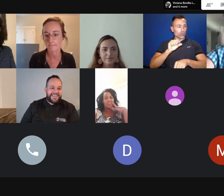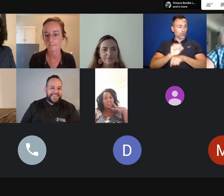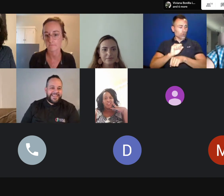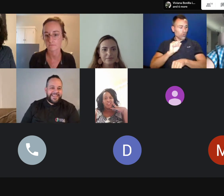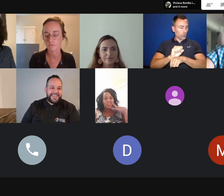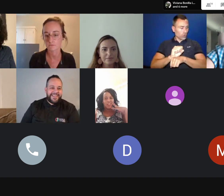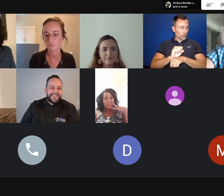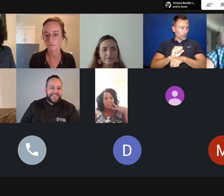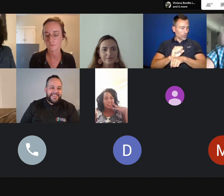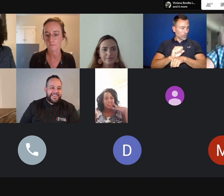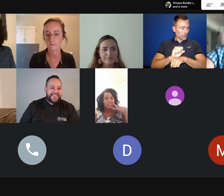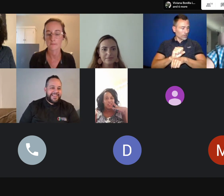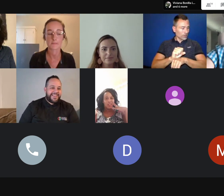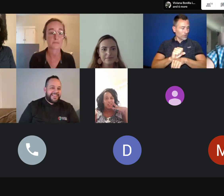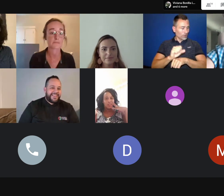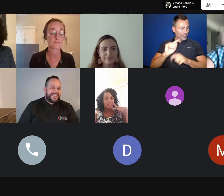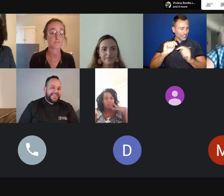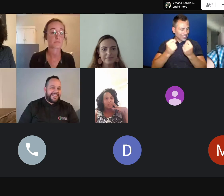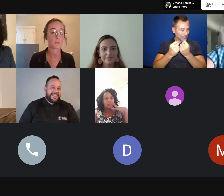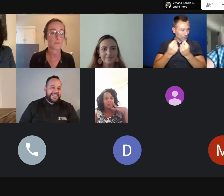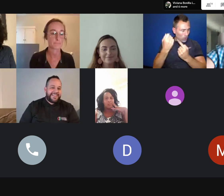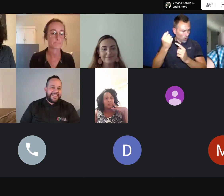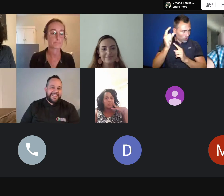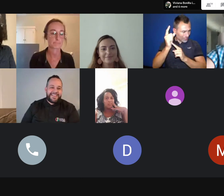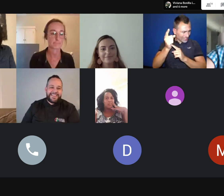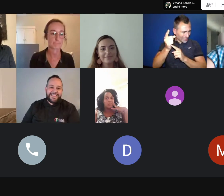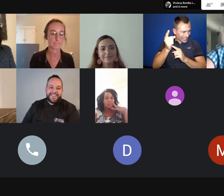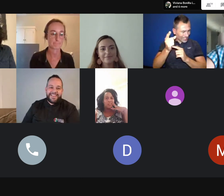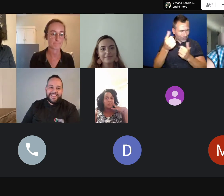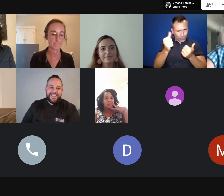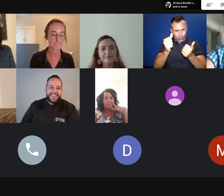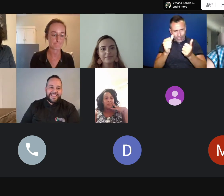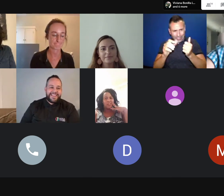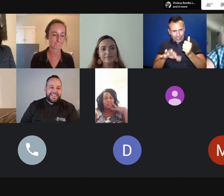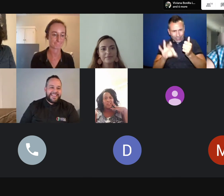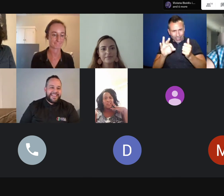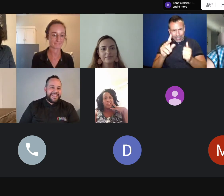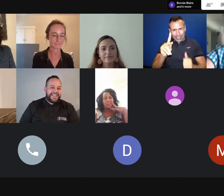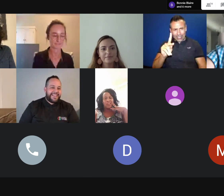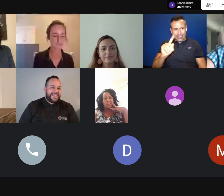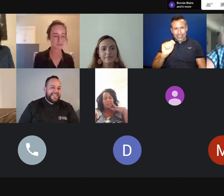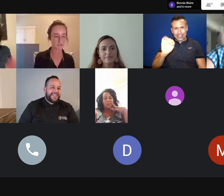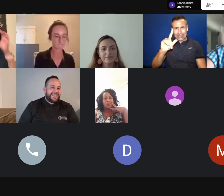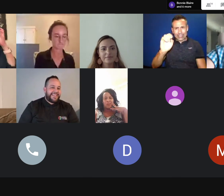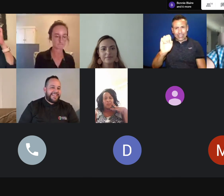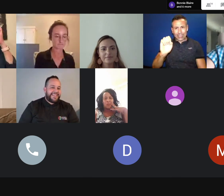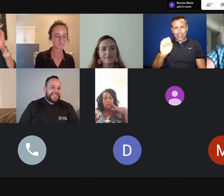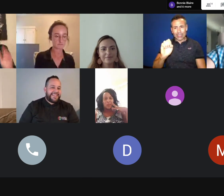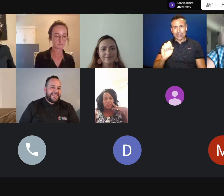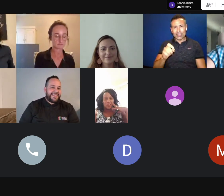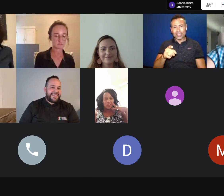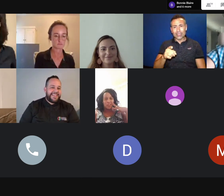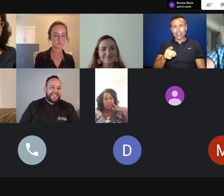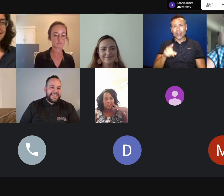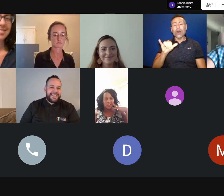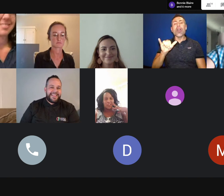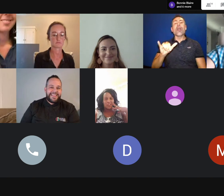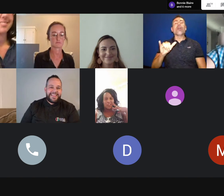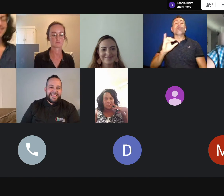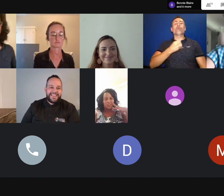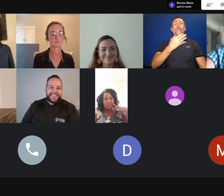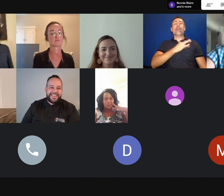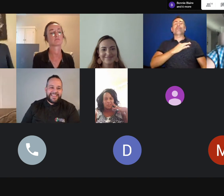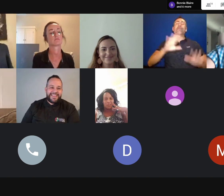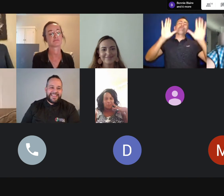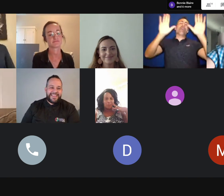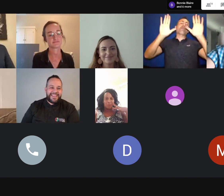1 second. Go back to tile. Oh, that is fabulous. Thank you so